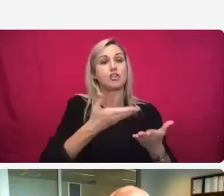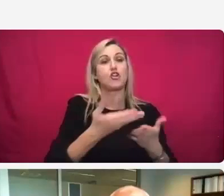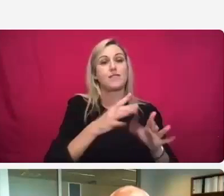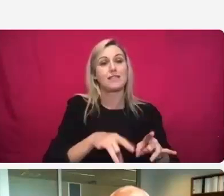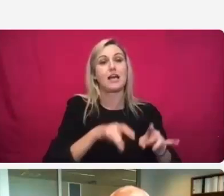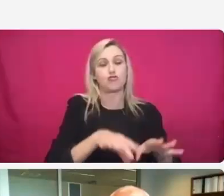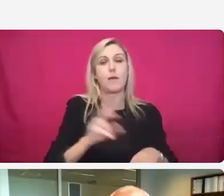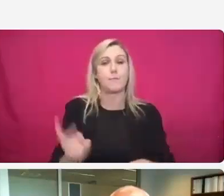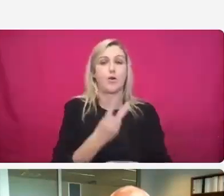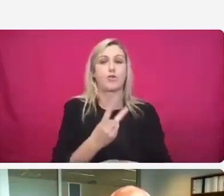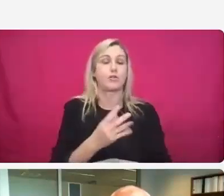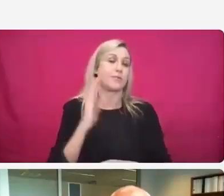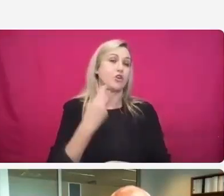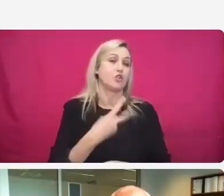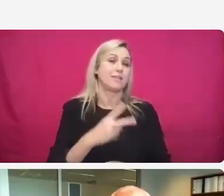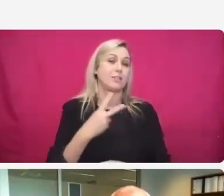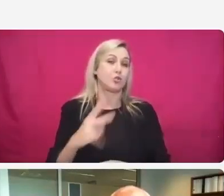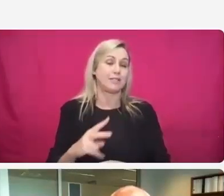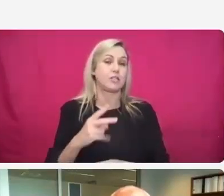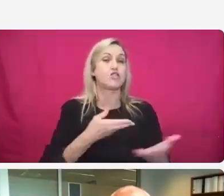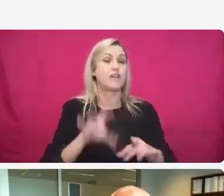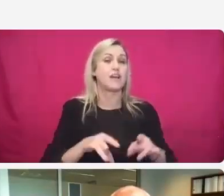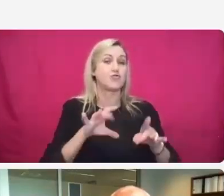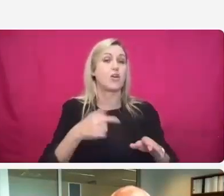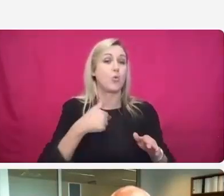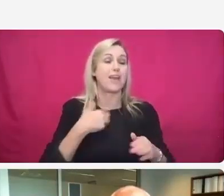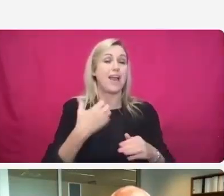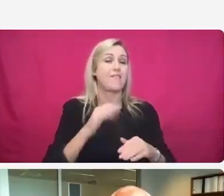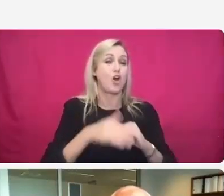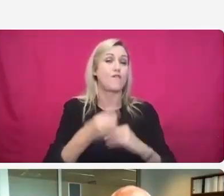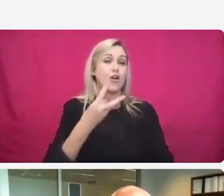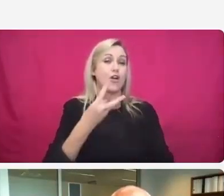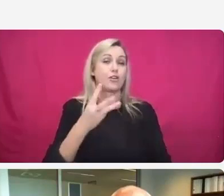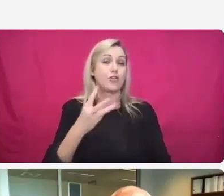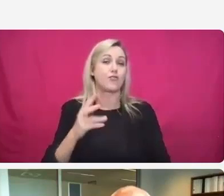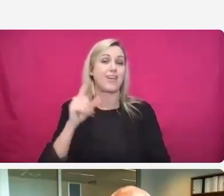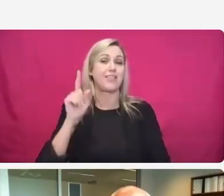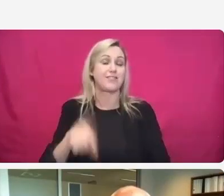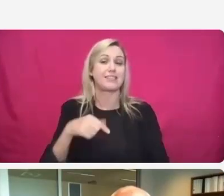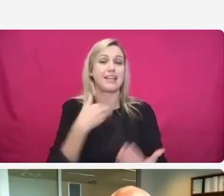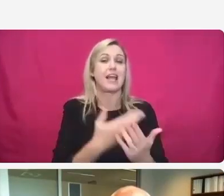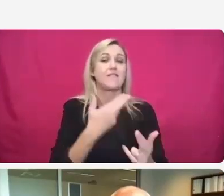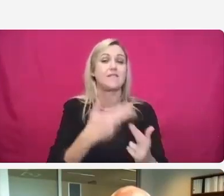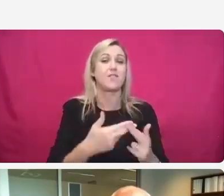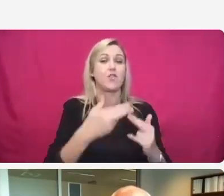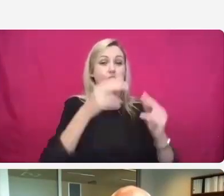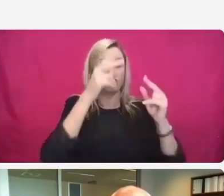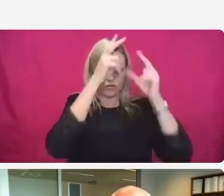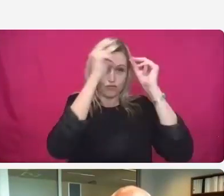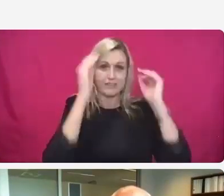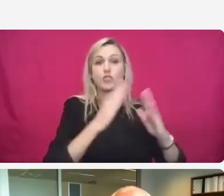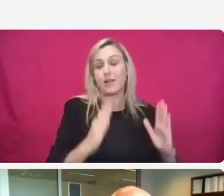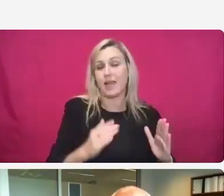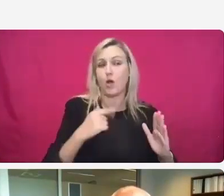In 2020 alone, Services Australia processed over 33,000 claims for residential care, and we know that this number